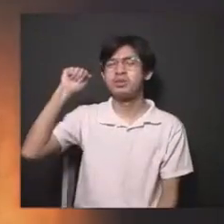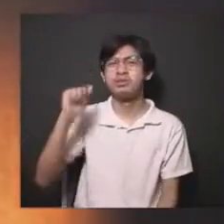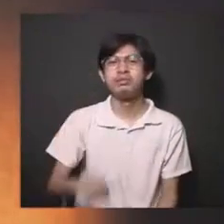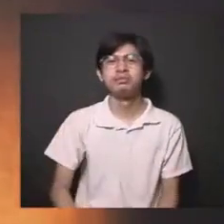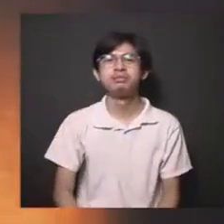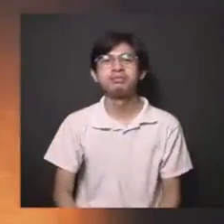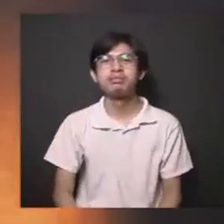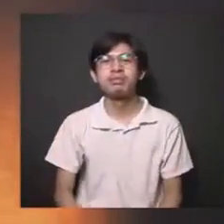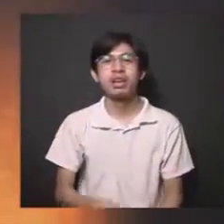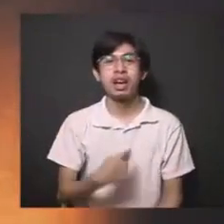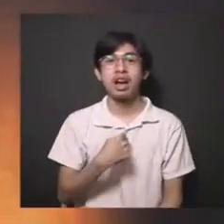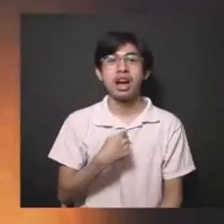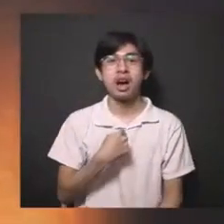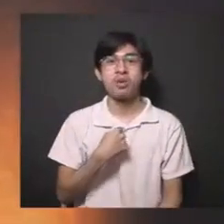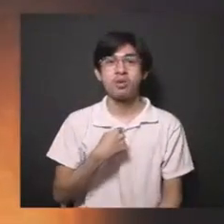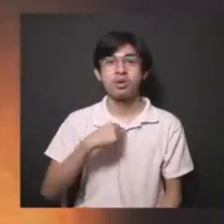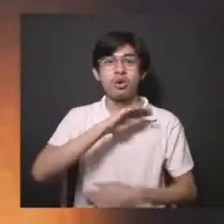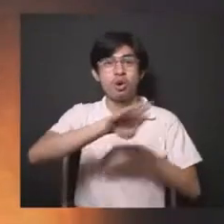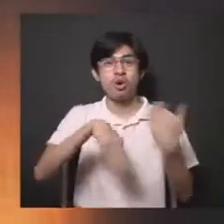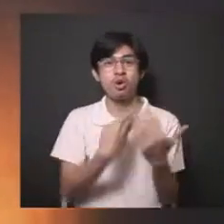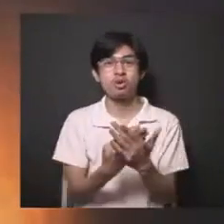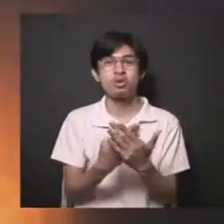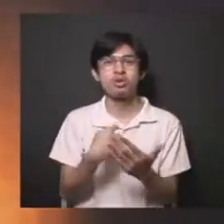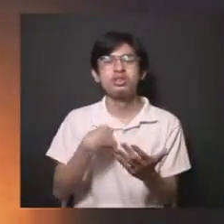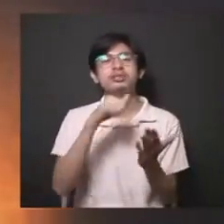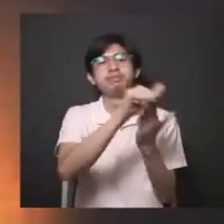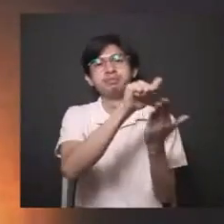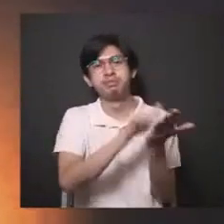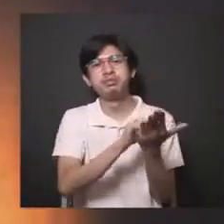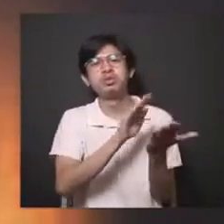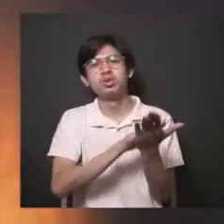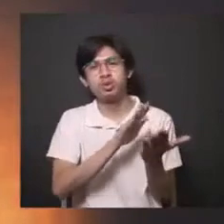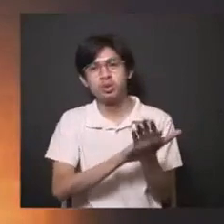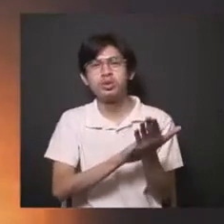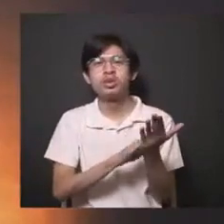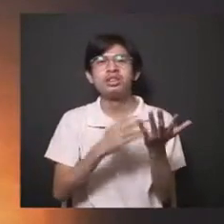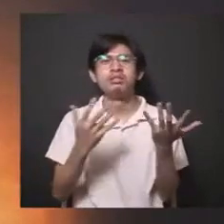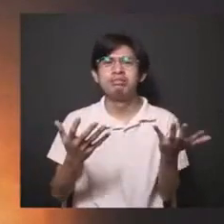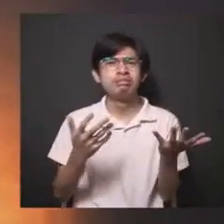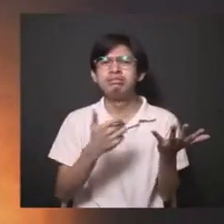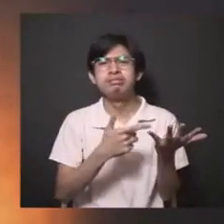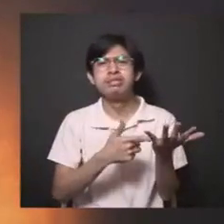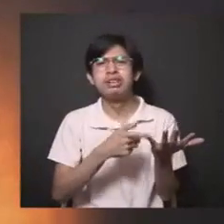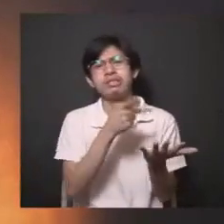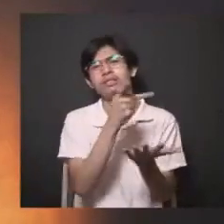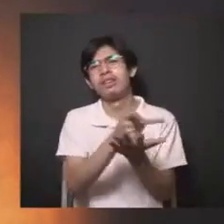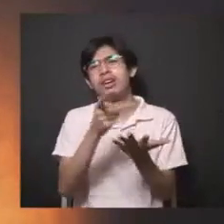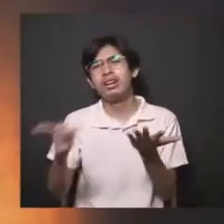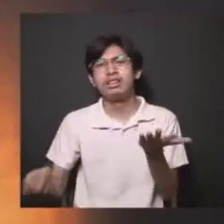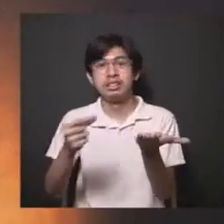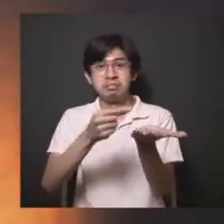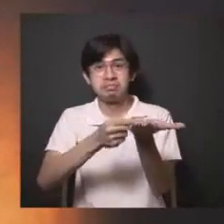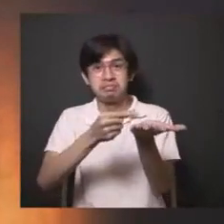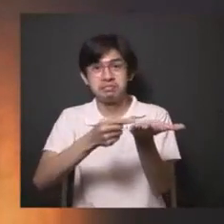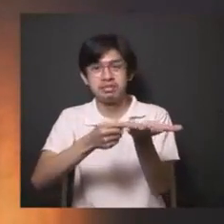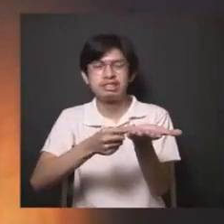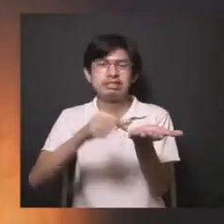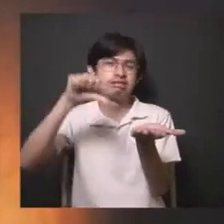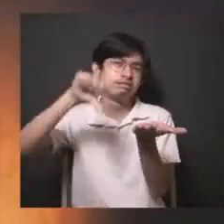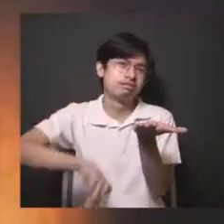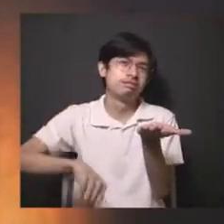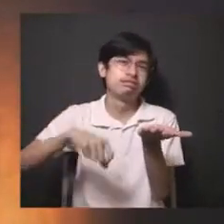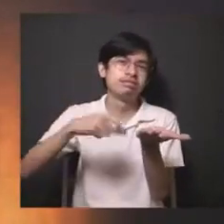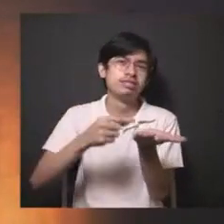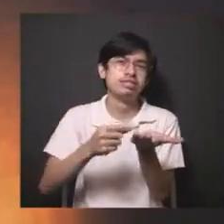my academic life, I just had bad grades, even until my college